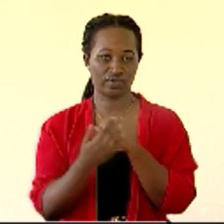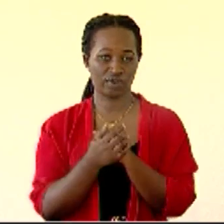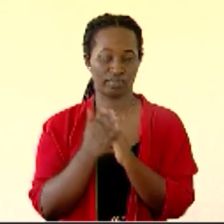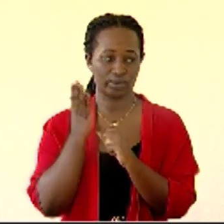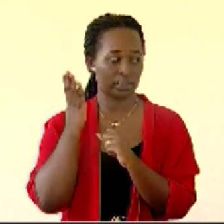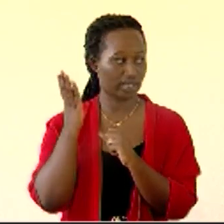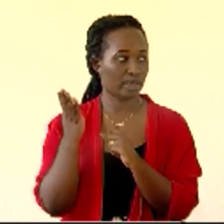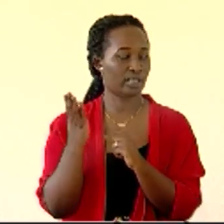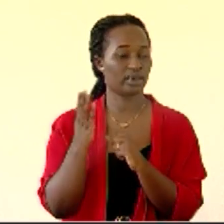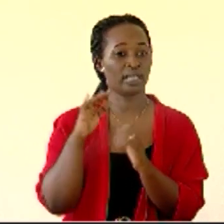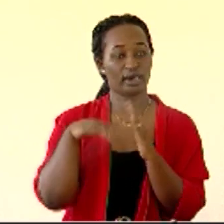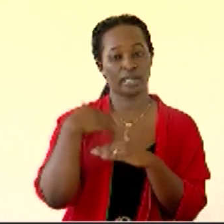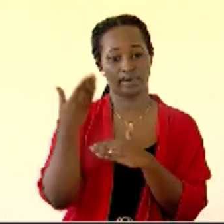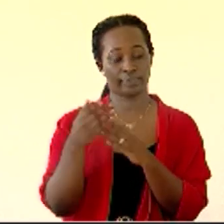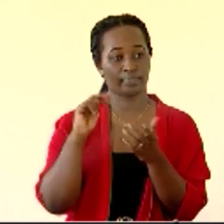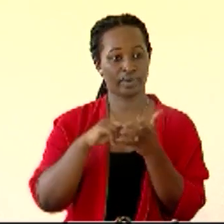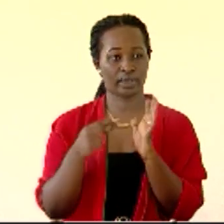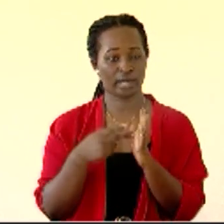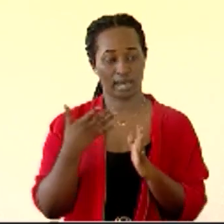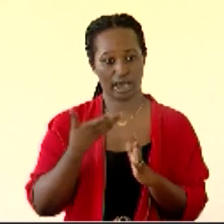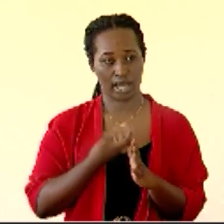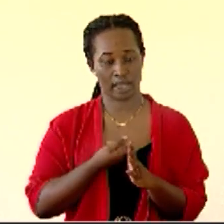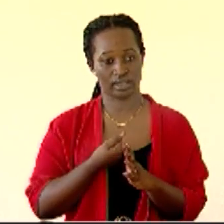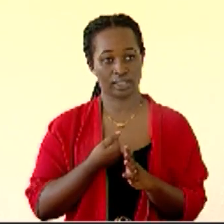that means it has to be either this.